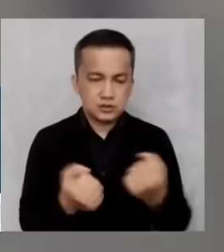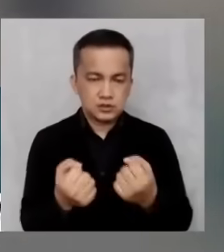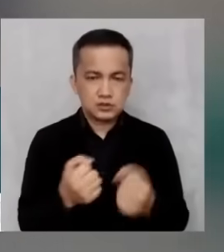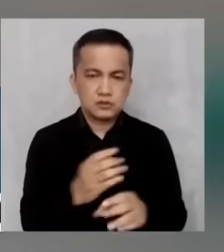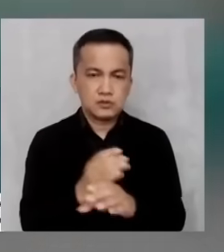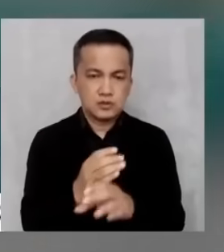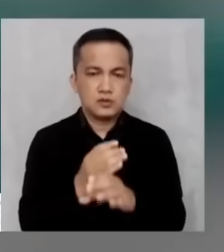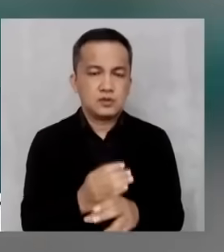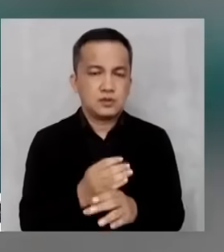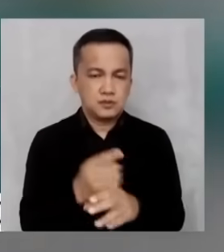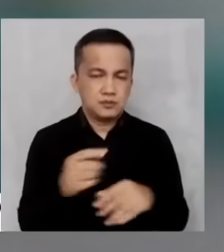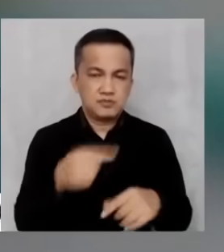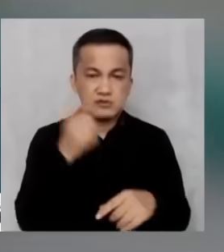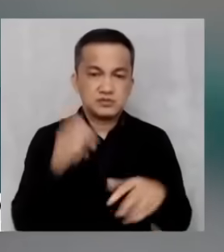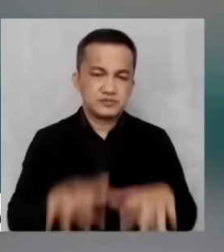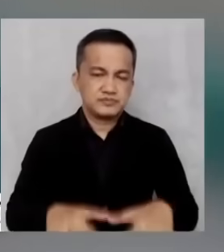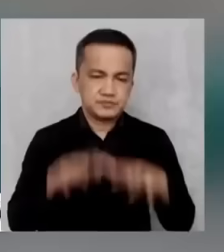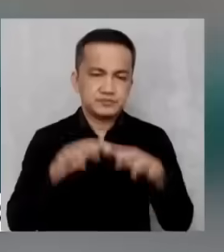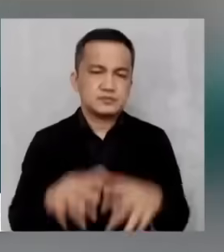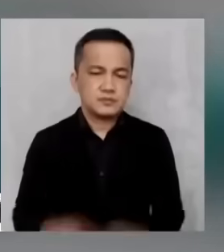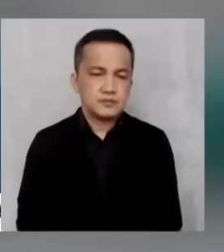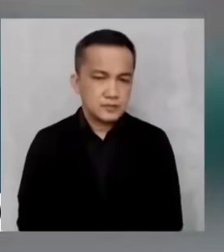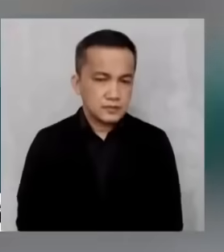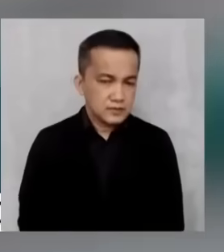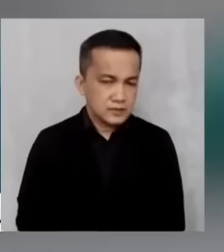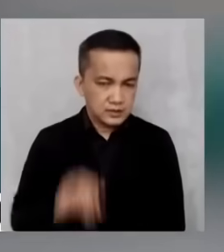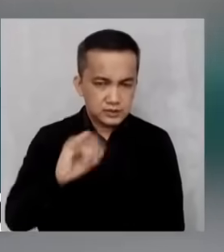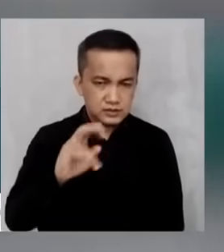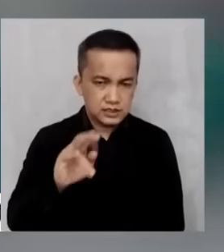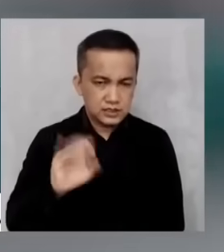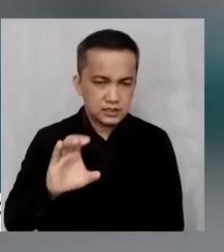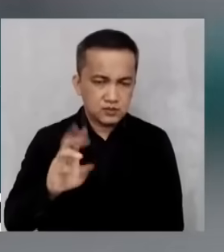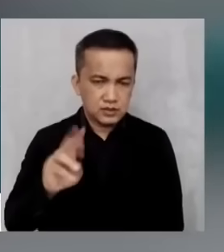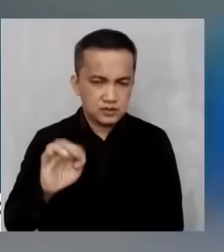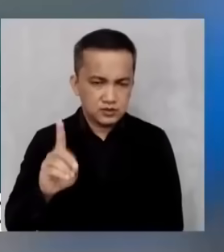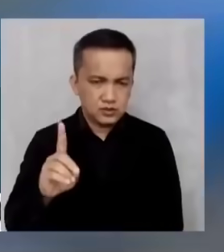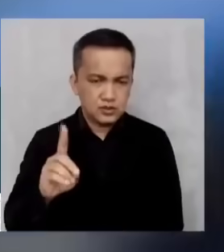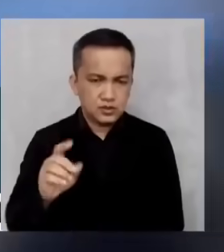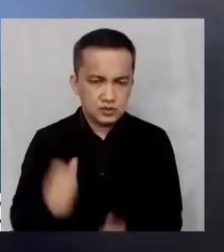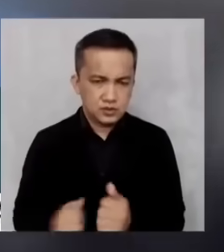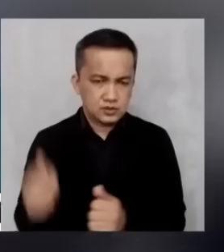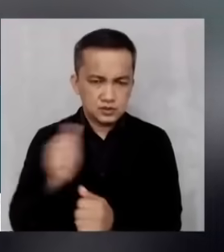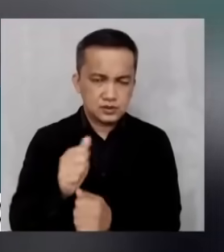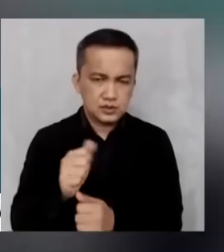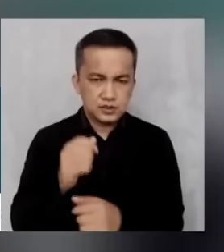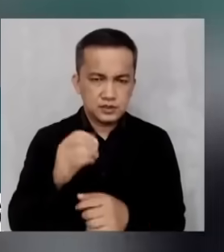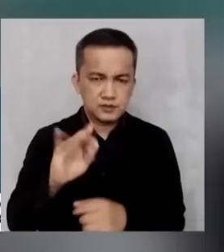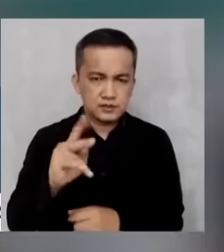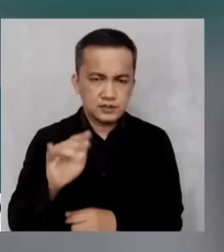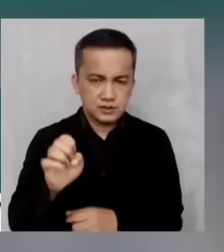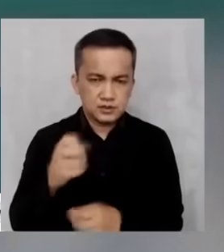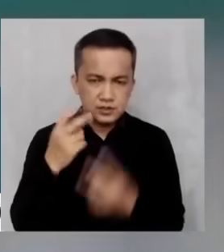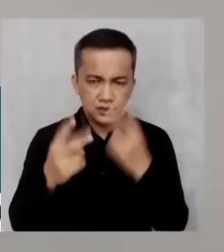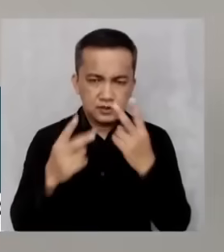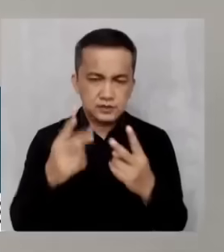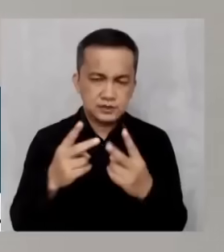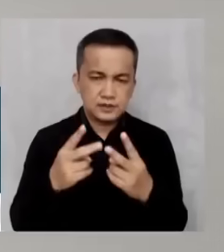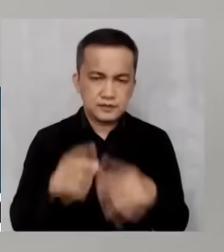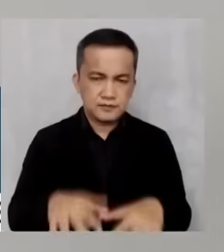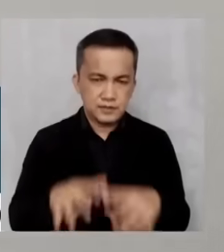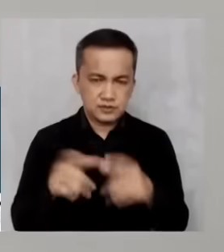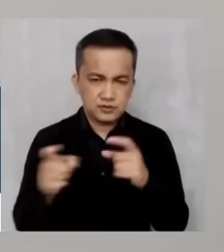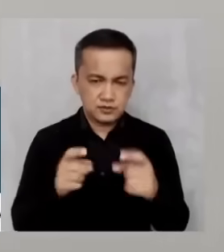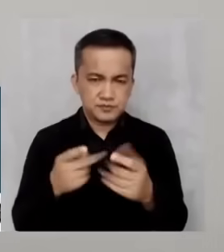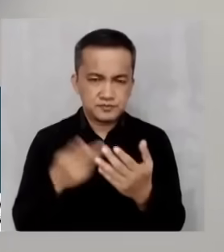the flood. Councilor Jerry Guardo, who is the chair for the Committee on Infrastructure, revisited a flood control project earlier this morning in